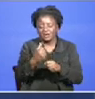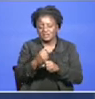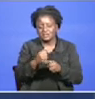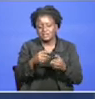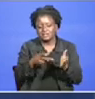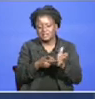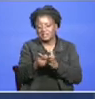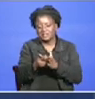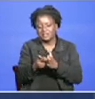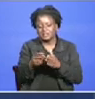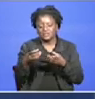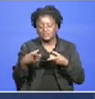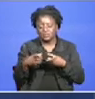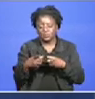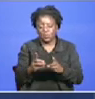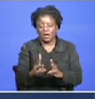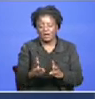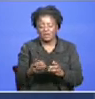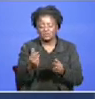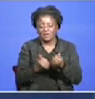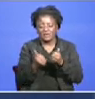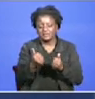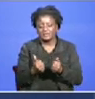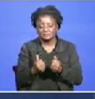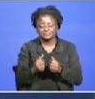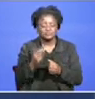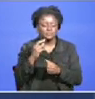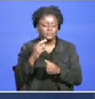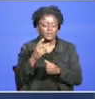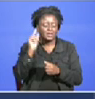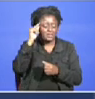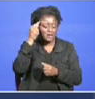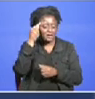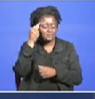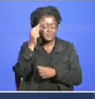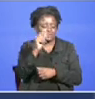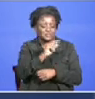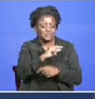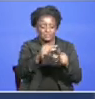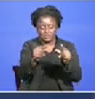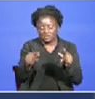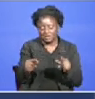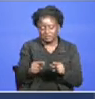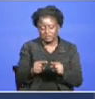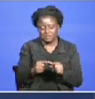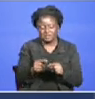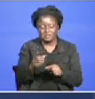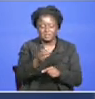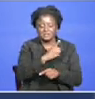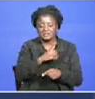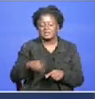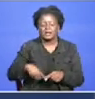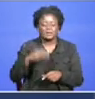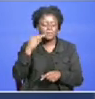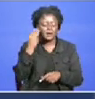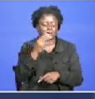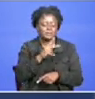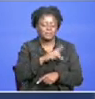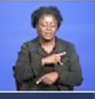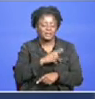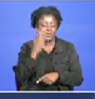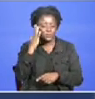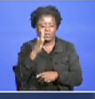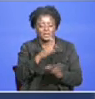The Cabinet Office announced today that Her Excellency the Governor General, the Most Honorable Dame Marguerite Pindling, will be demitting office